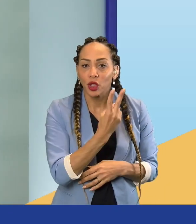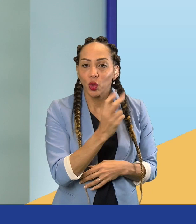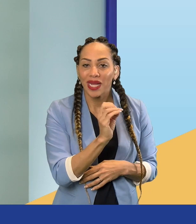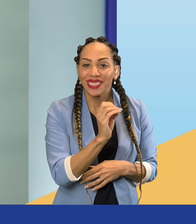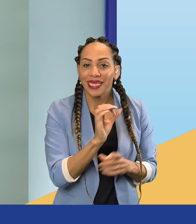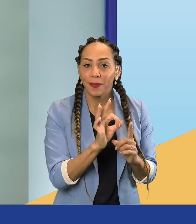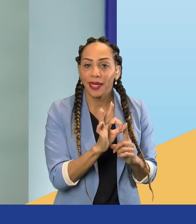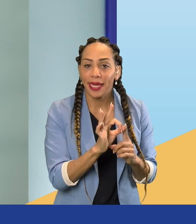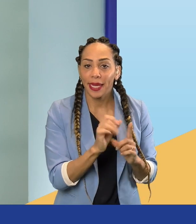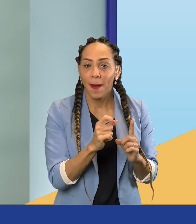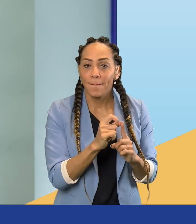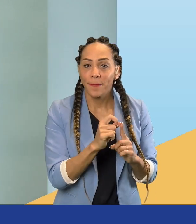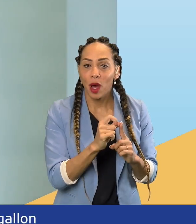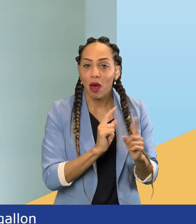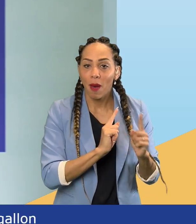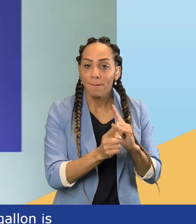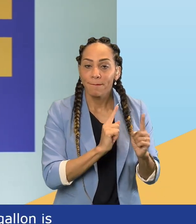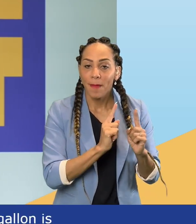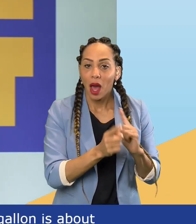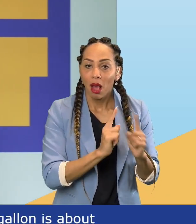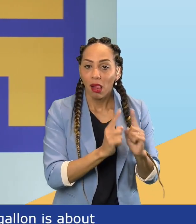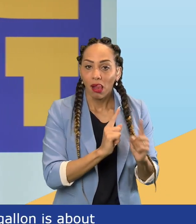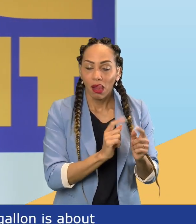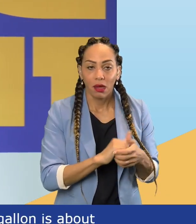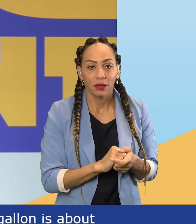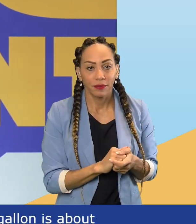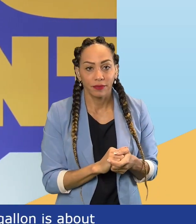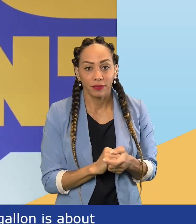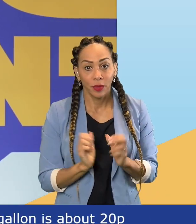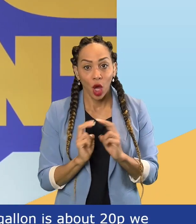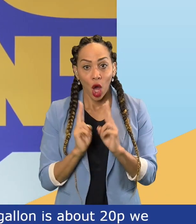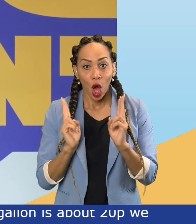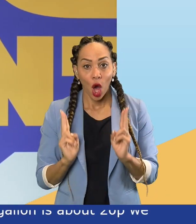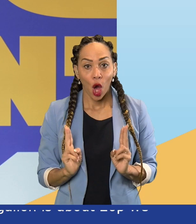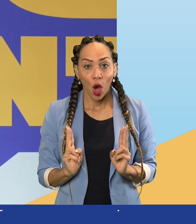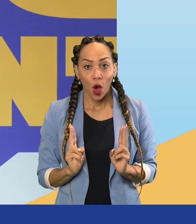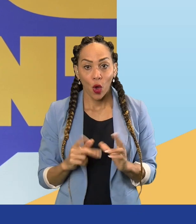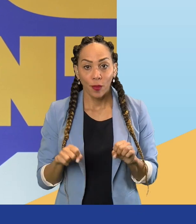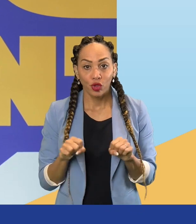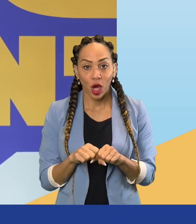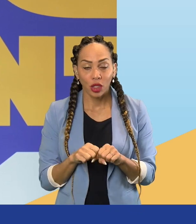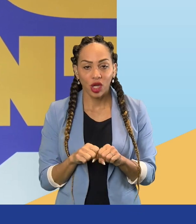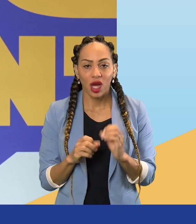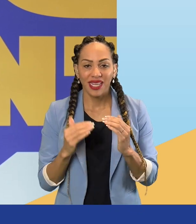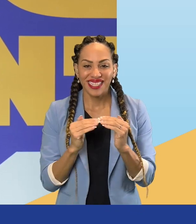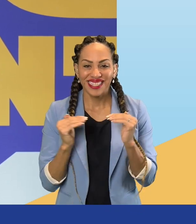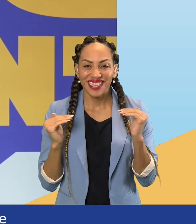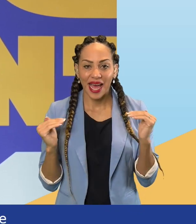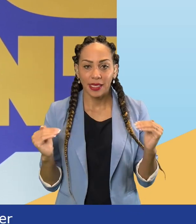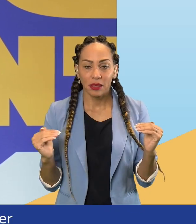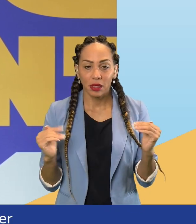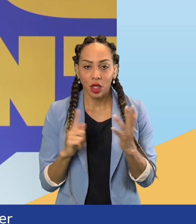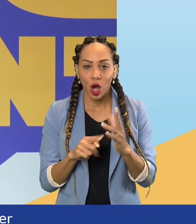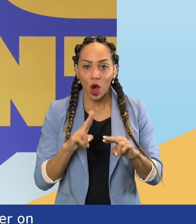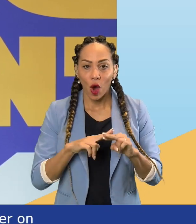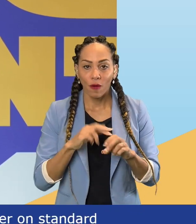run. Based on someone who's got a home charger on a standard home tariff at the current off-gem cap,